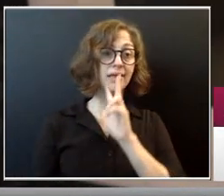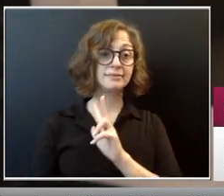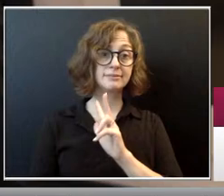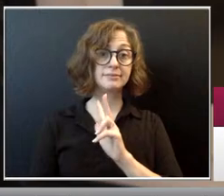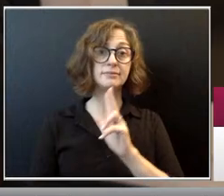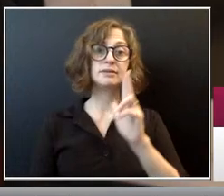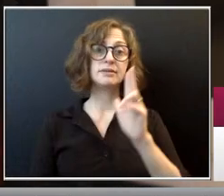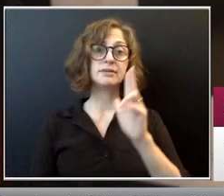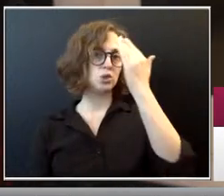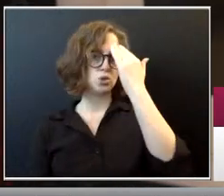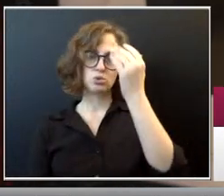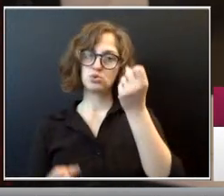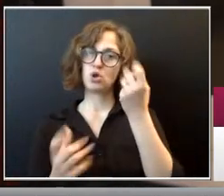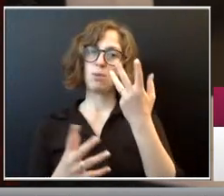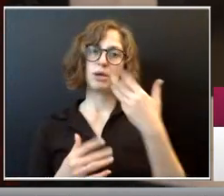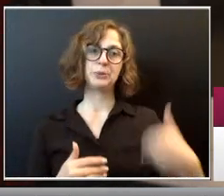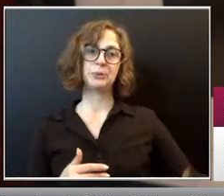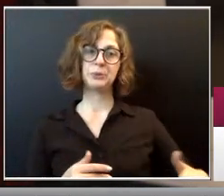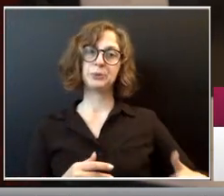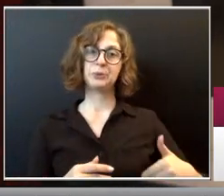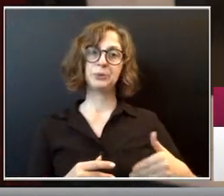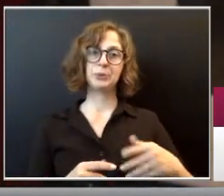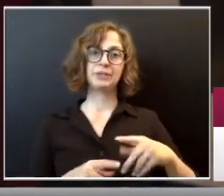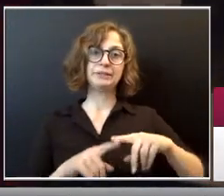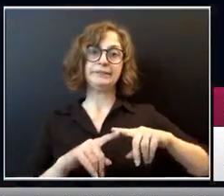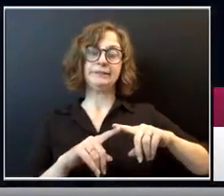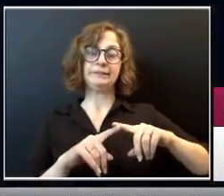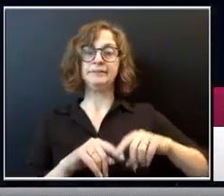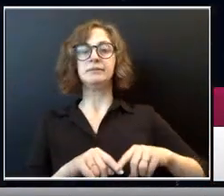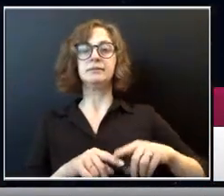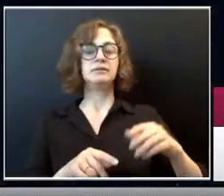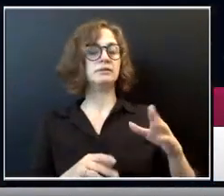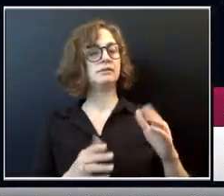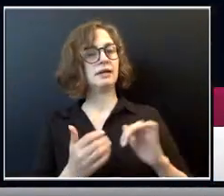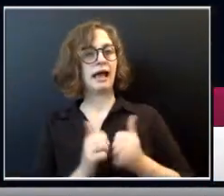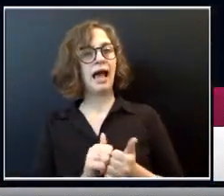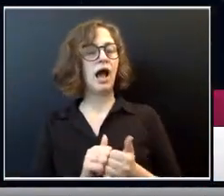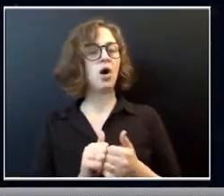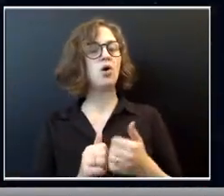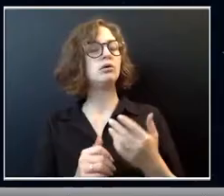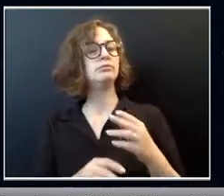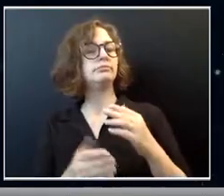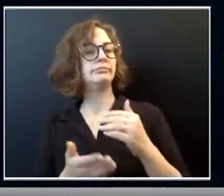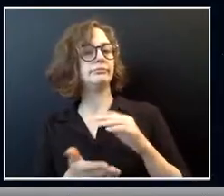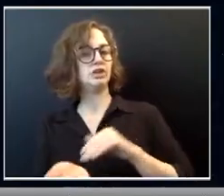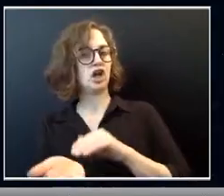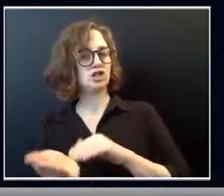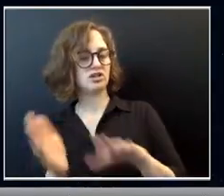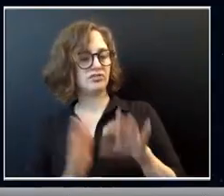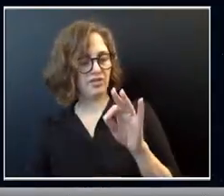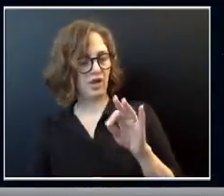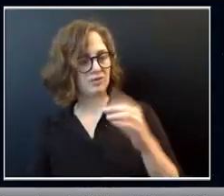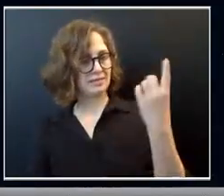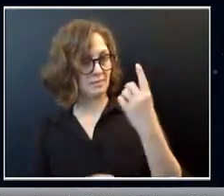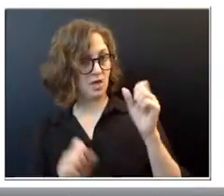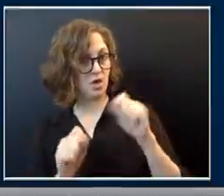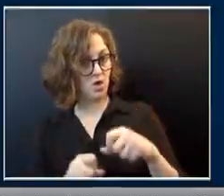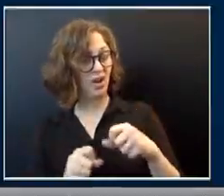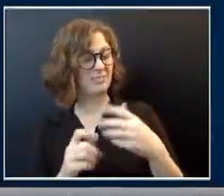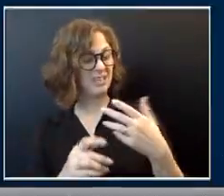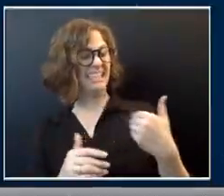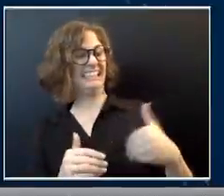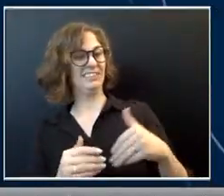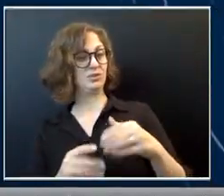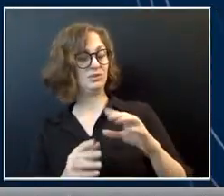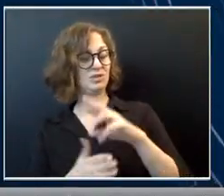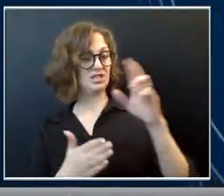doctors discovered a potentially deadly condition, and how those doctors saved her life. That's next Thursday at 8 a.m. Coming